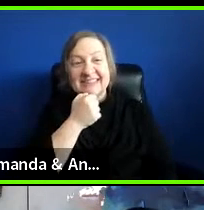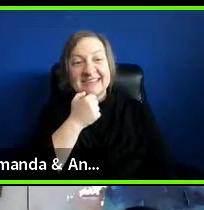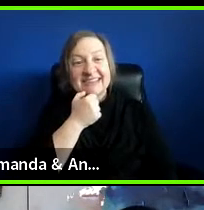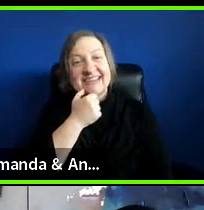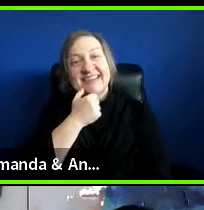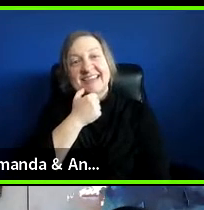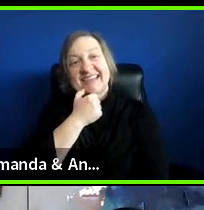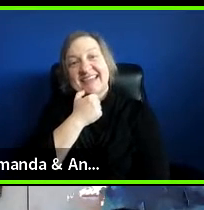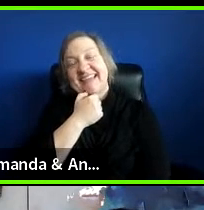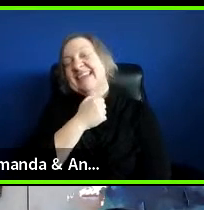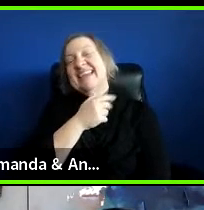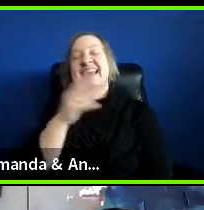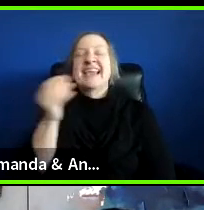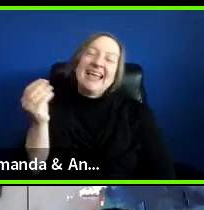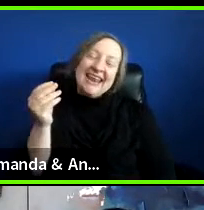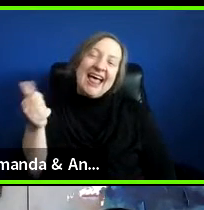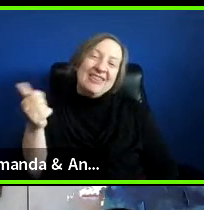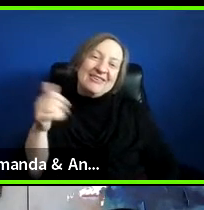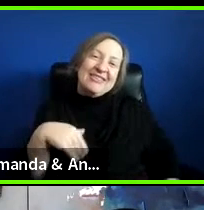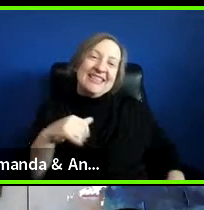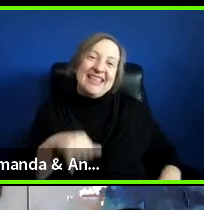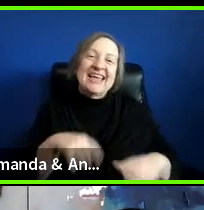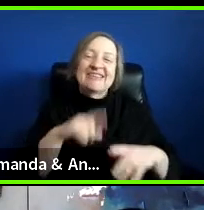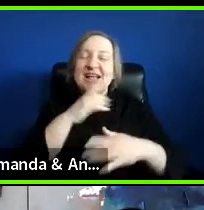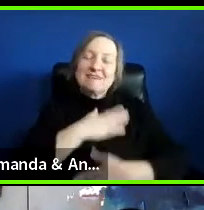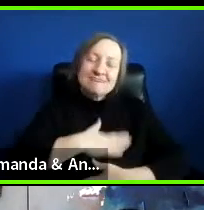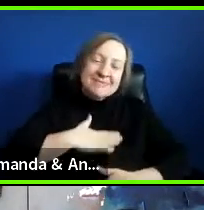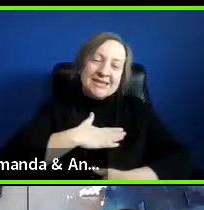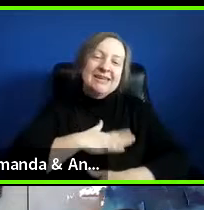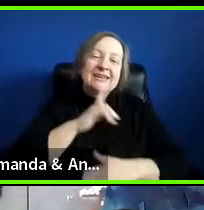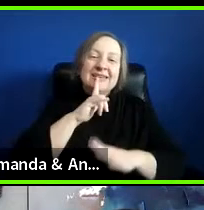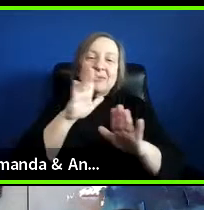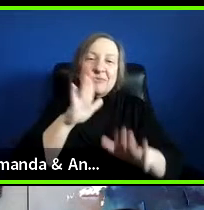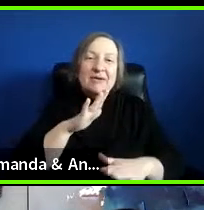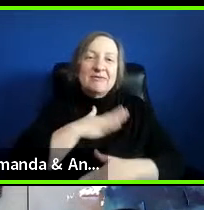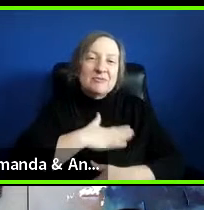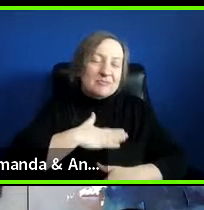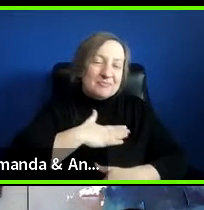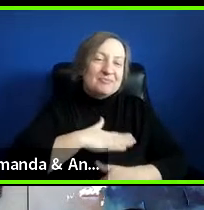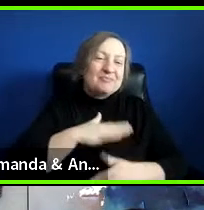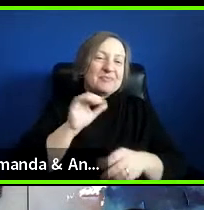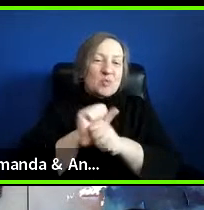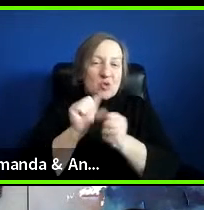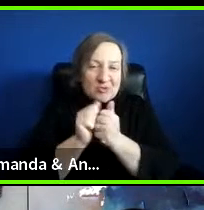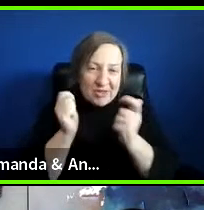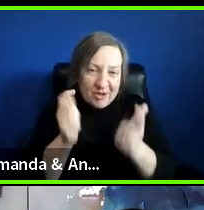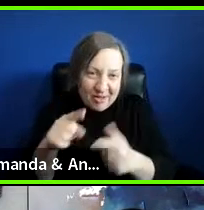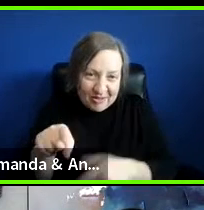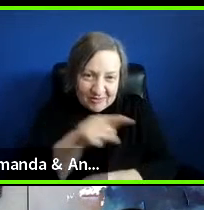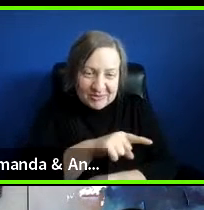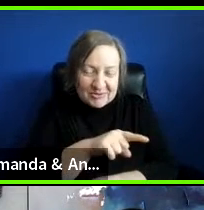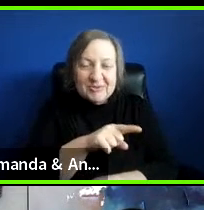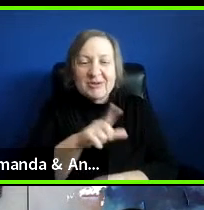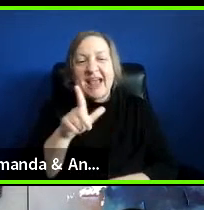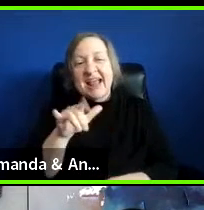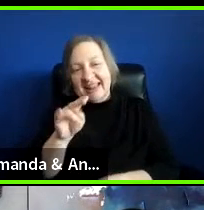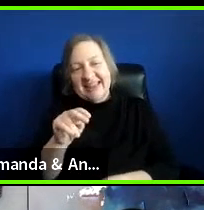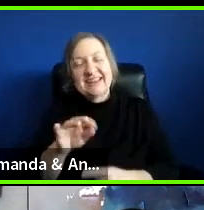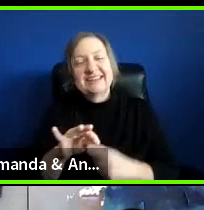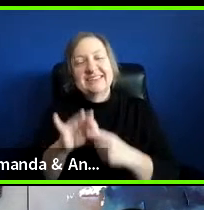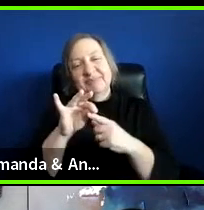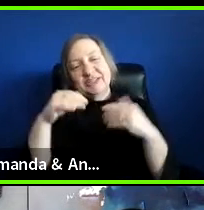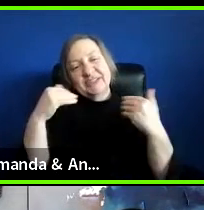So, and other than that, it's such a pleasure to work with all of you and Lynn especially. She's